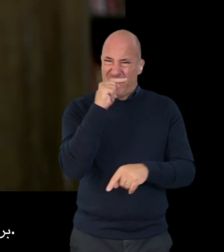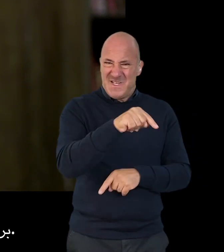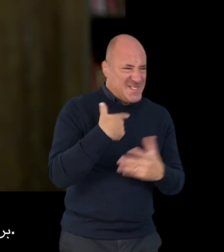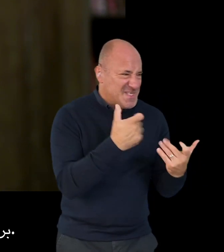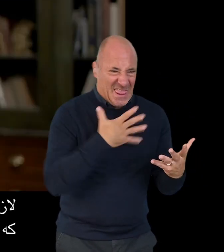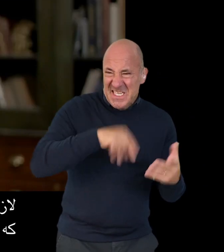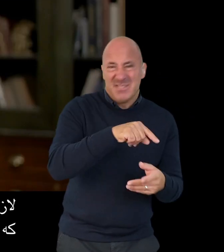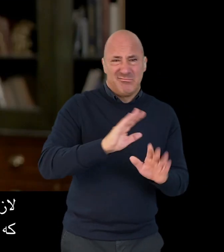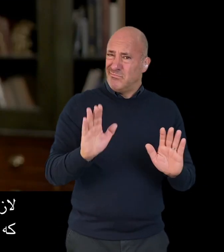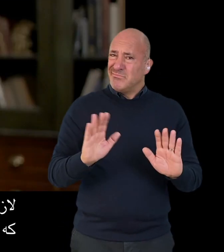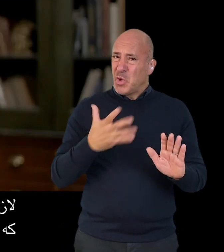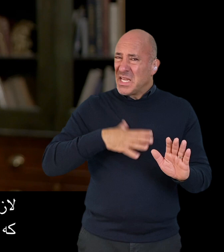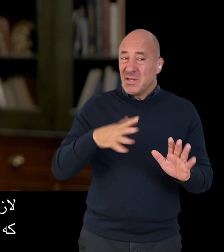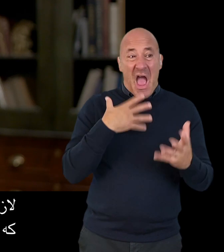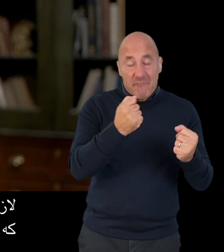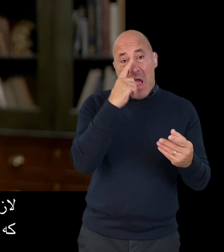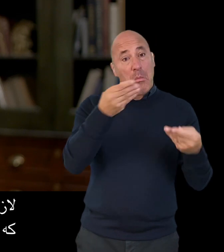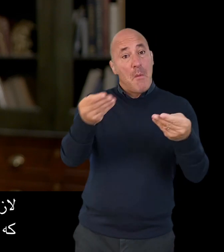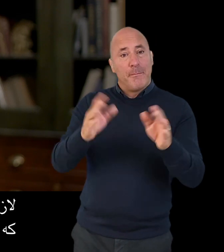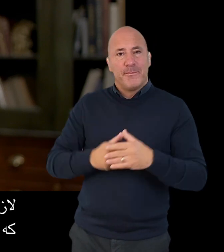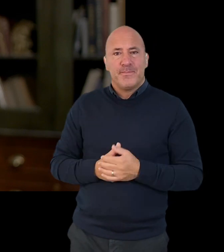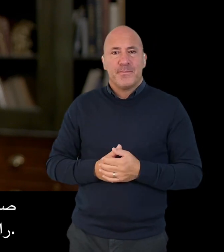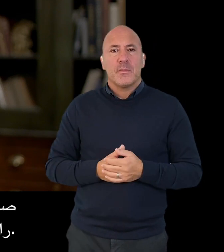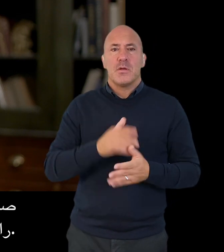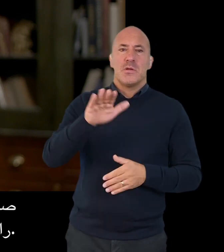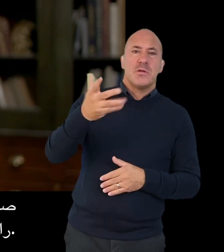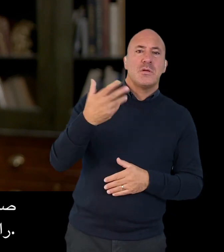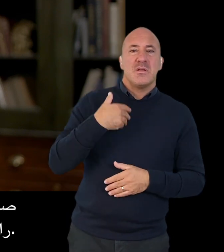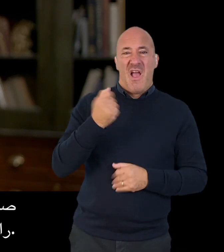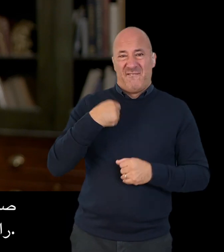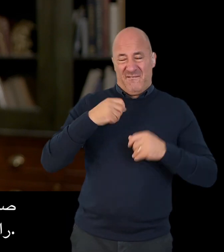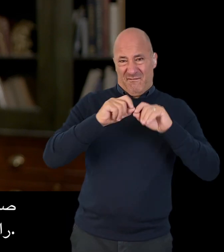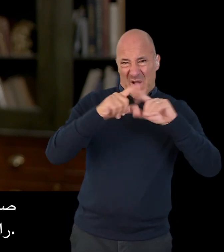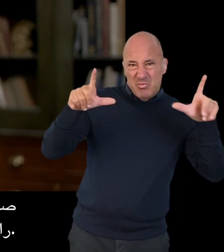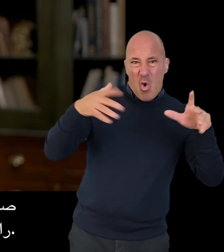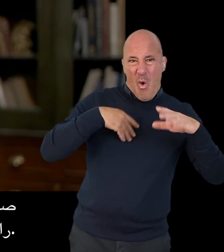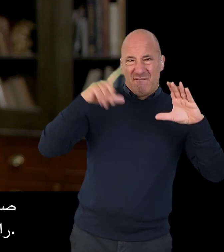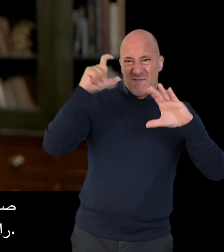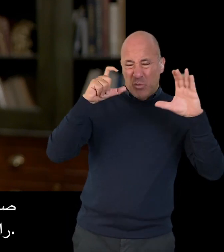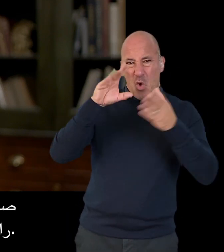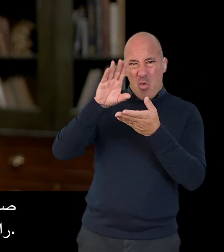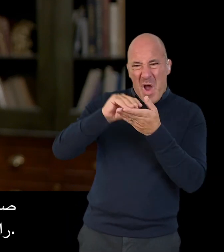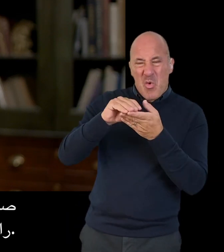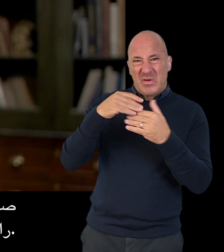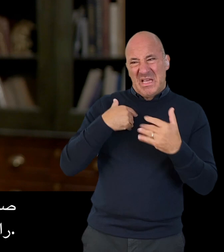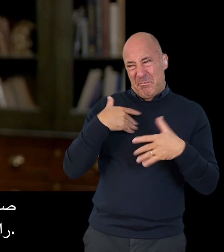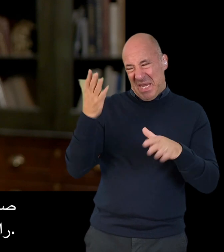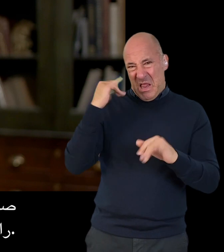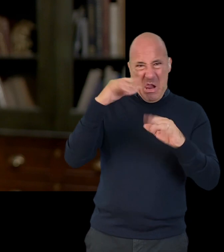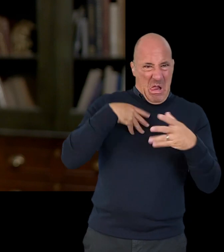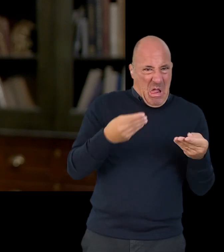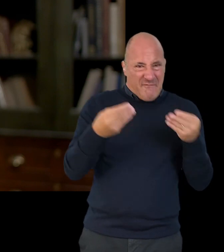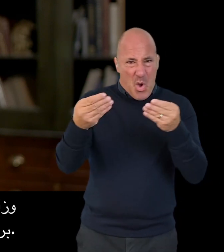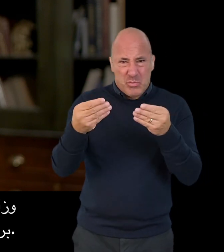already happened. It's not necessary for you to give the Home Office sexually explicit video or photograph